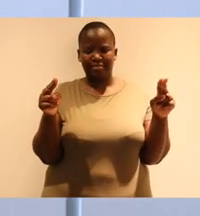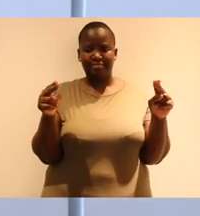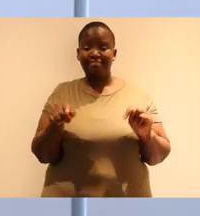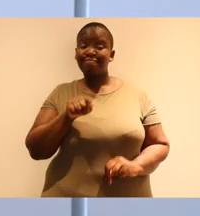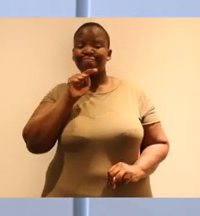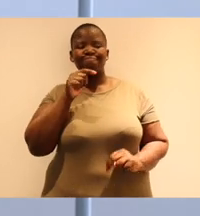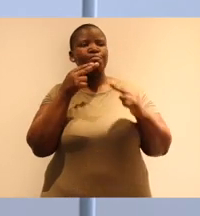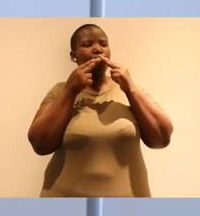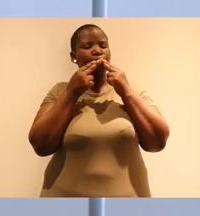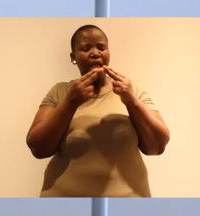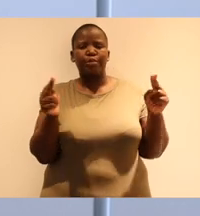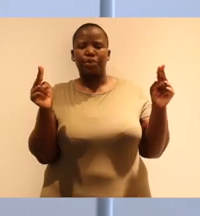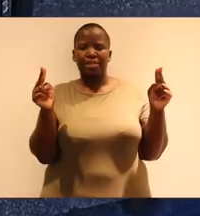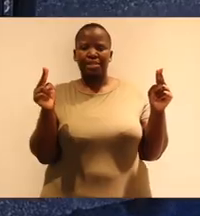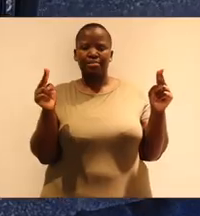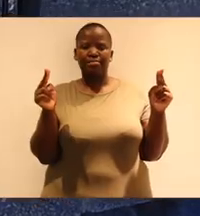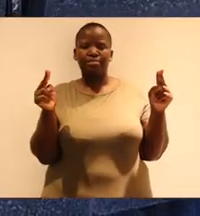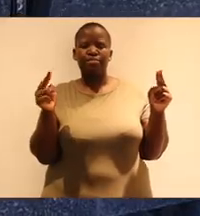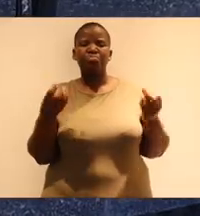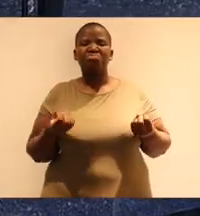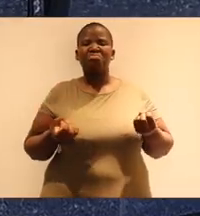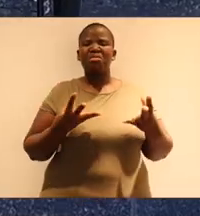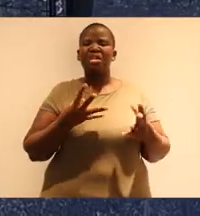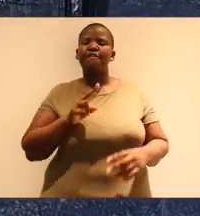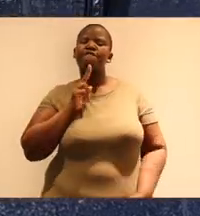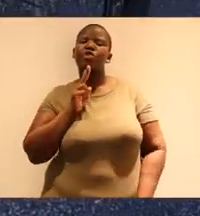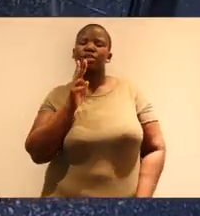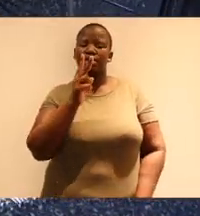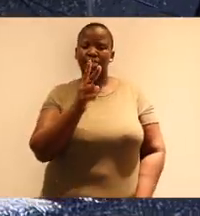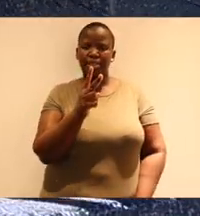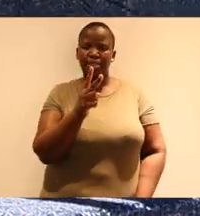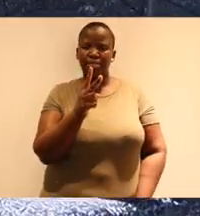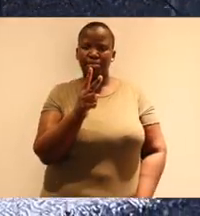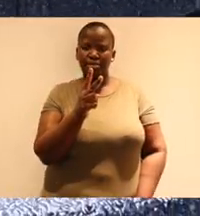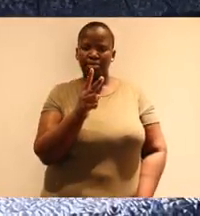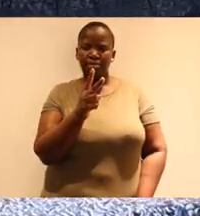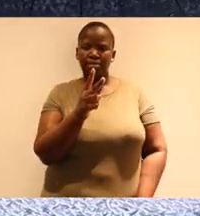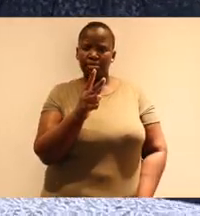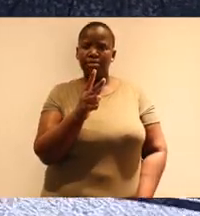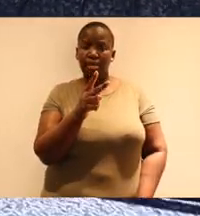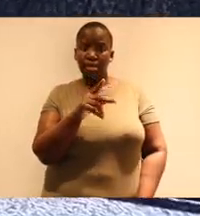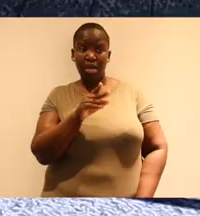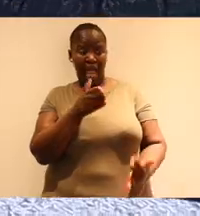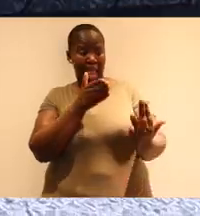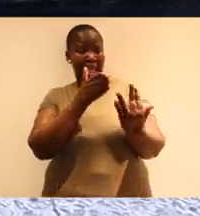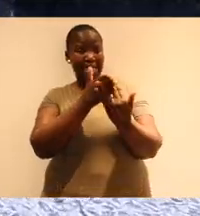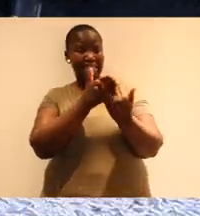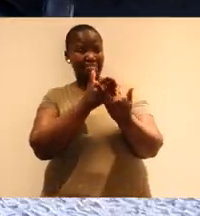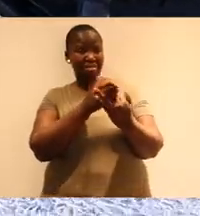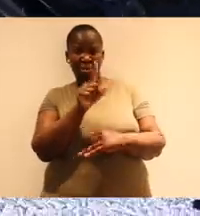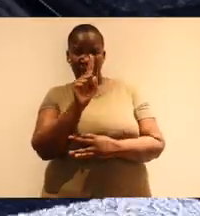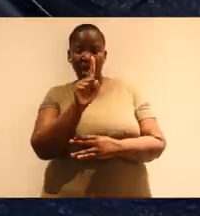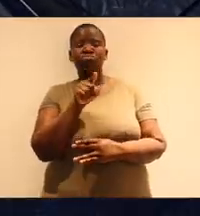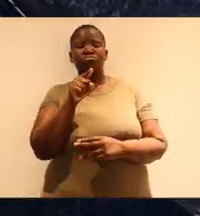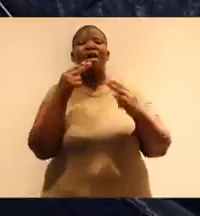Unmute gives voice to what accessibility should be.